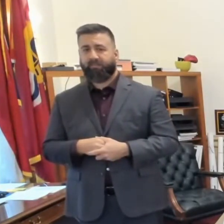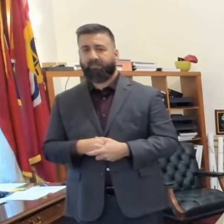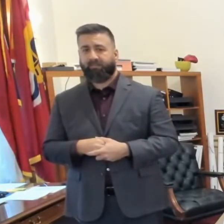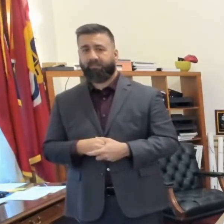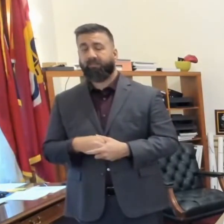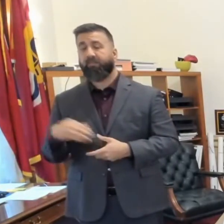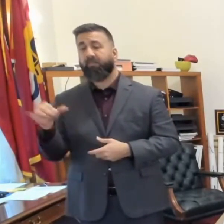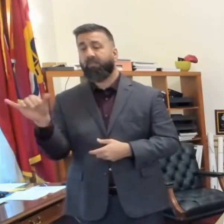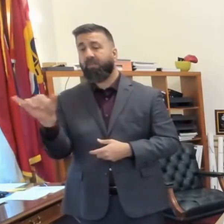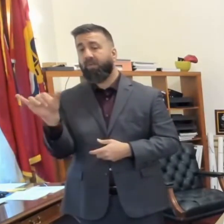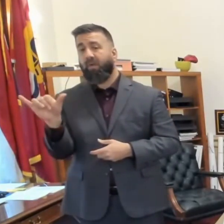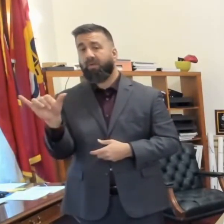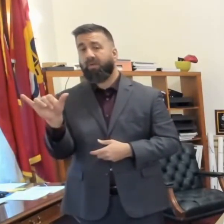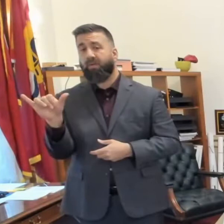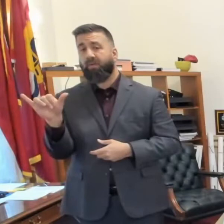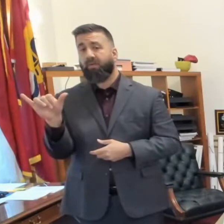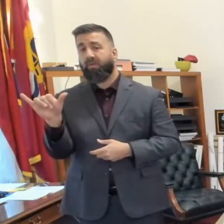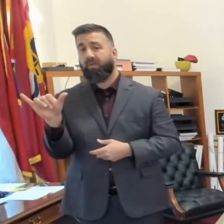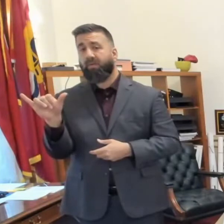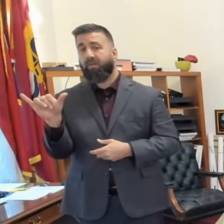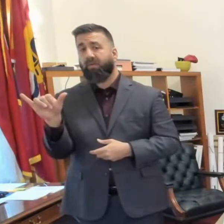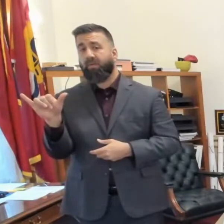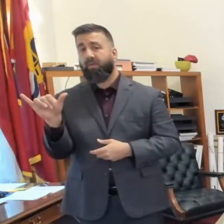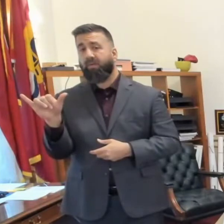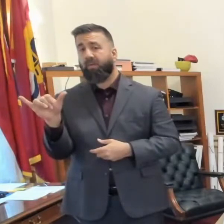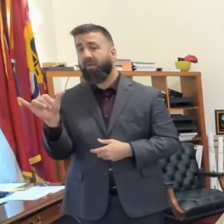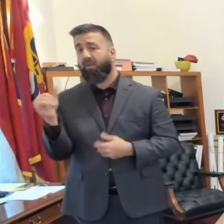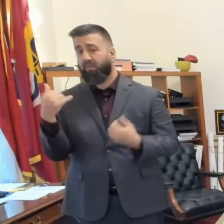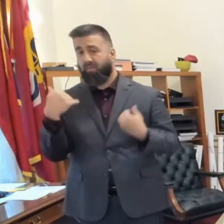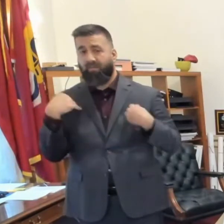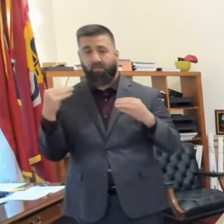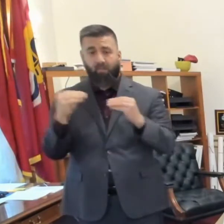In addition to that, there is additional money for